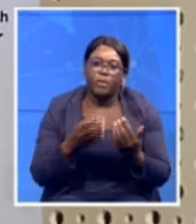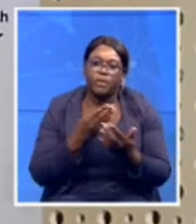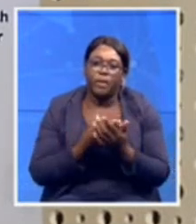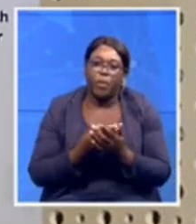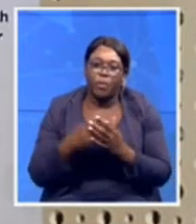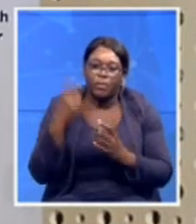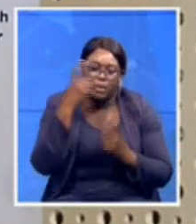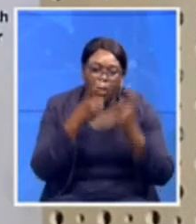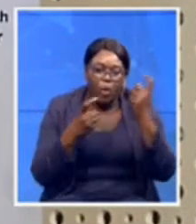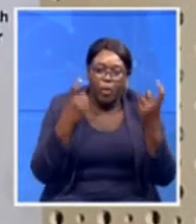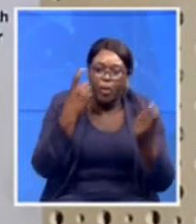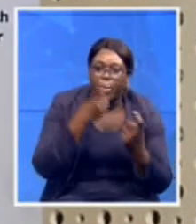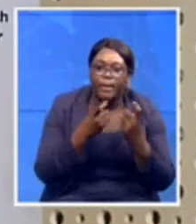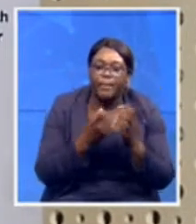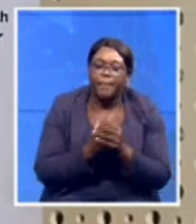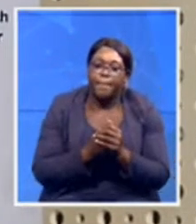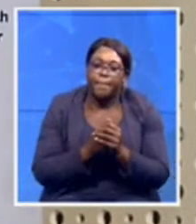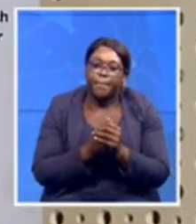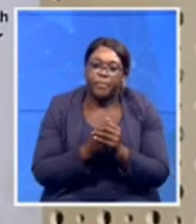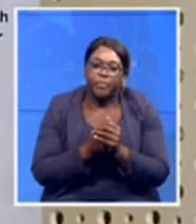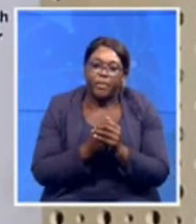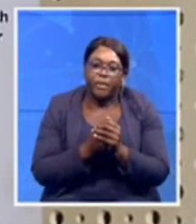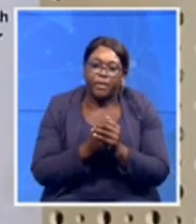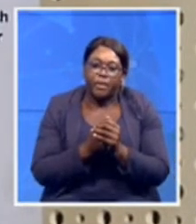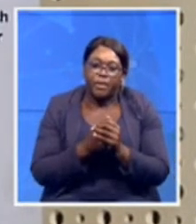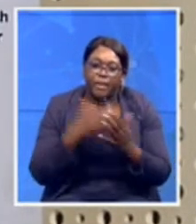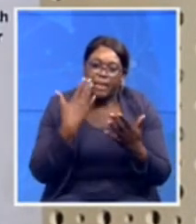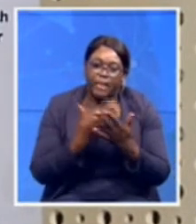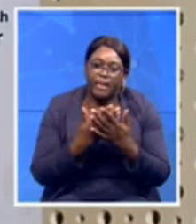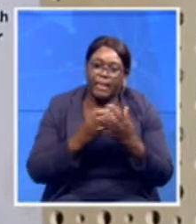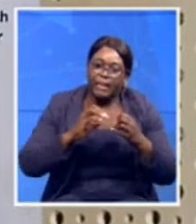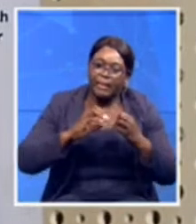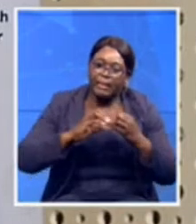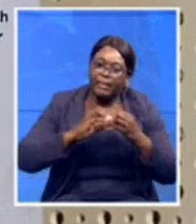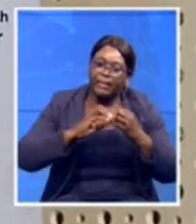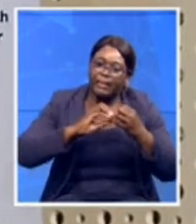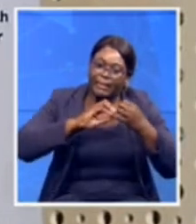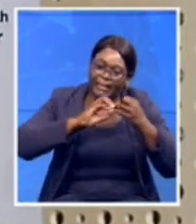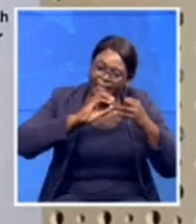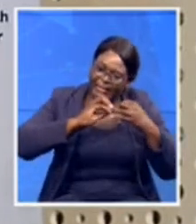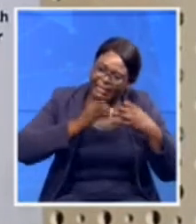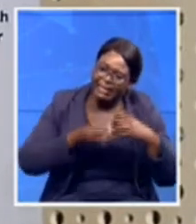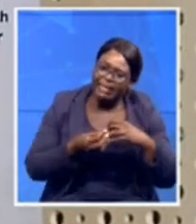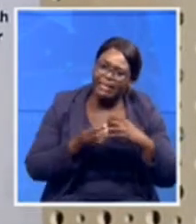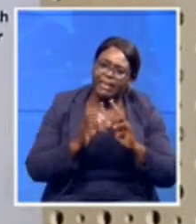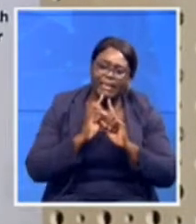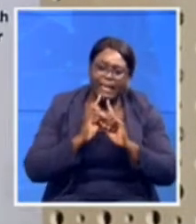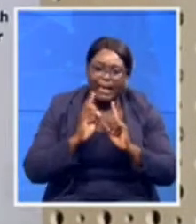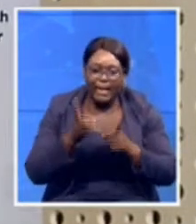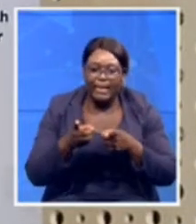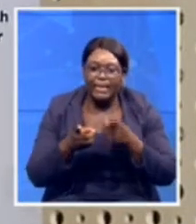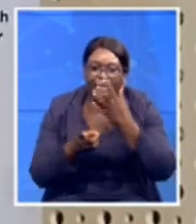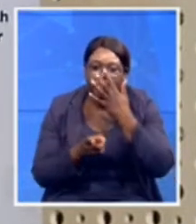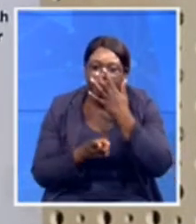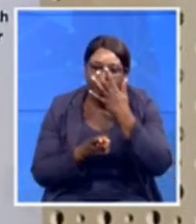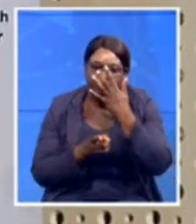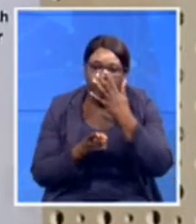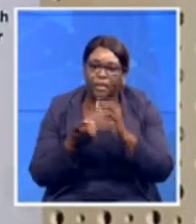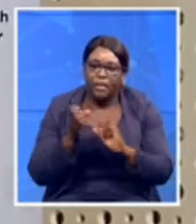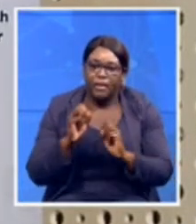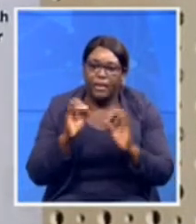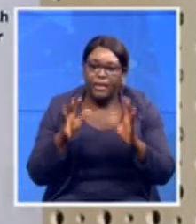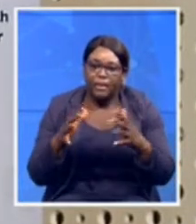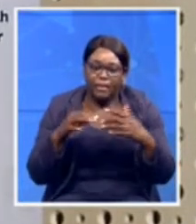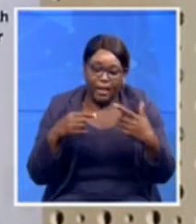or we'll make an effort to answer those. And those that we can't now, there's still an opportunity on one-on-one and